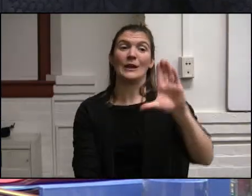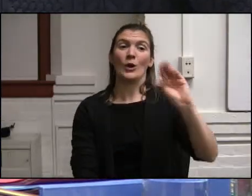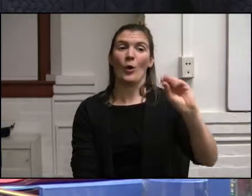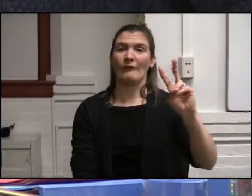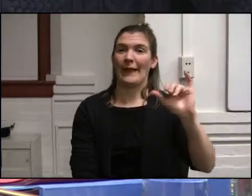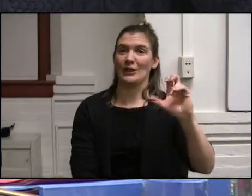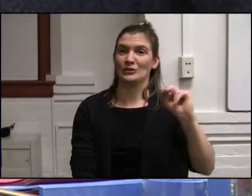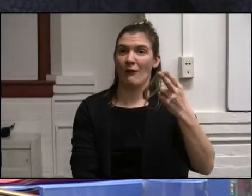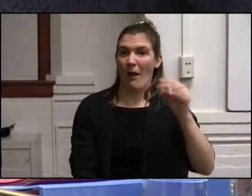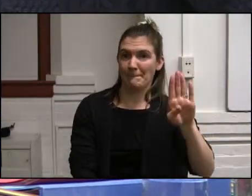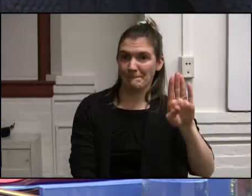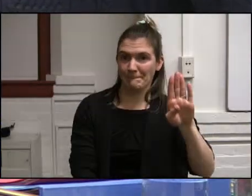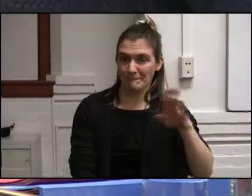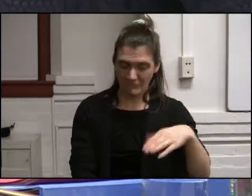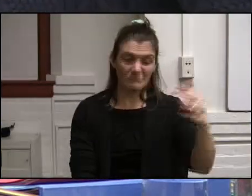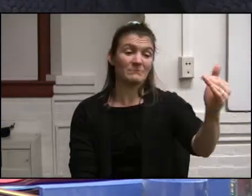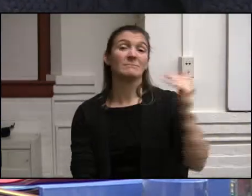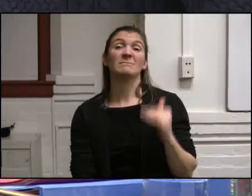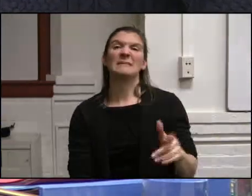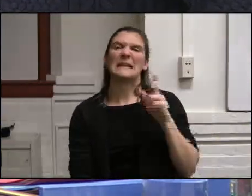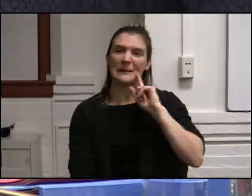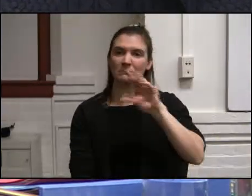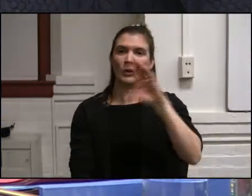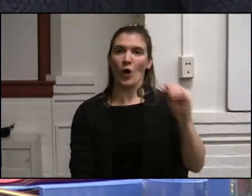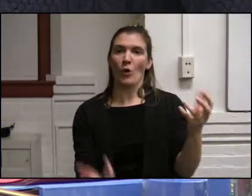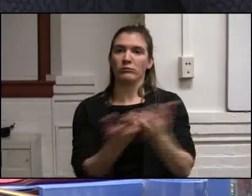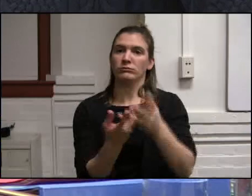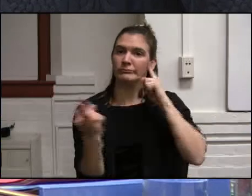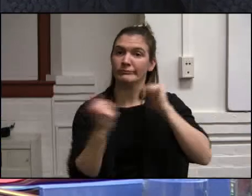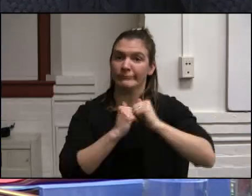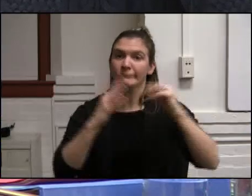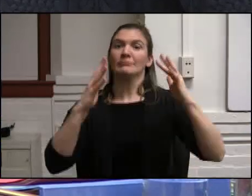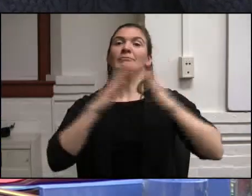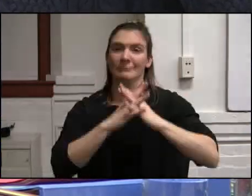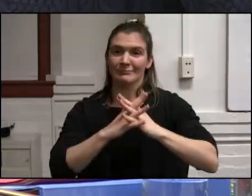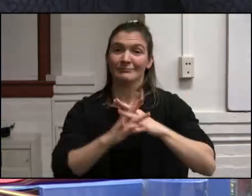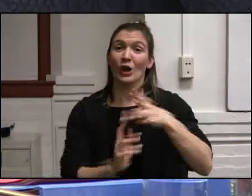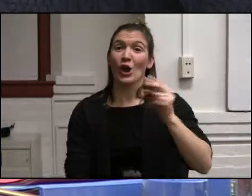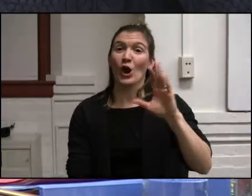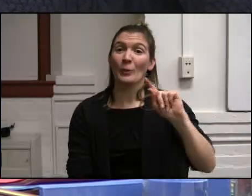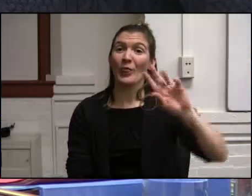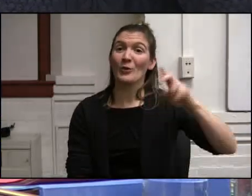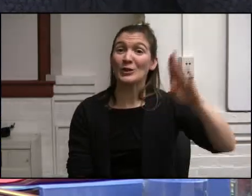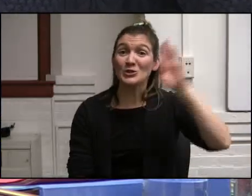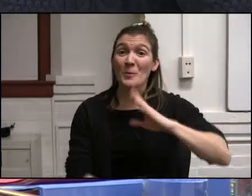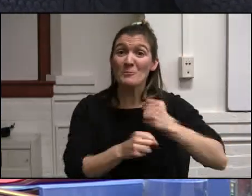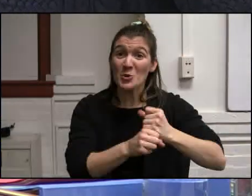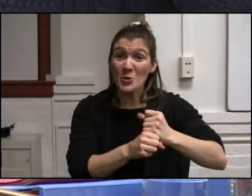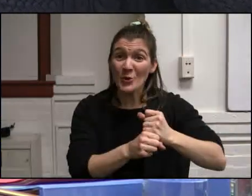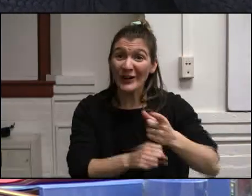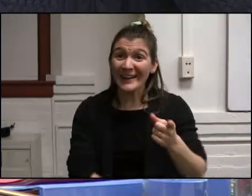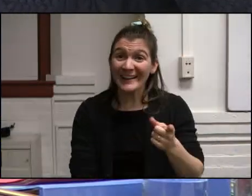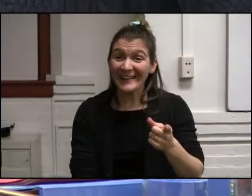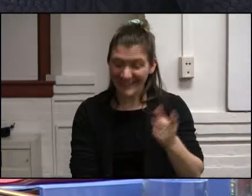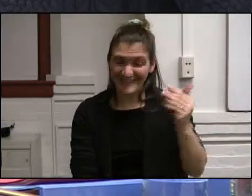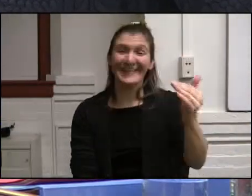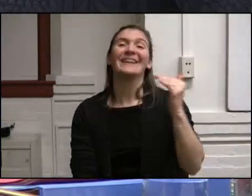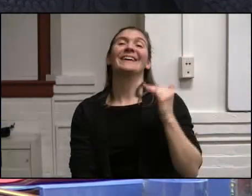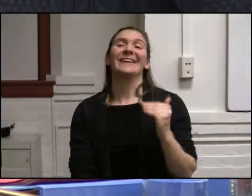Hub, was one of the initial co-creators of Hermit Thrush Brewery, and has provided